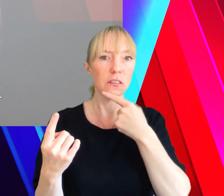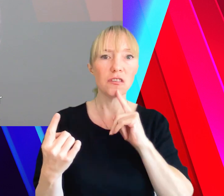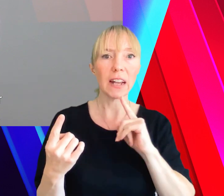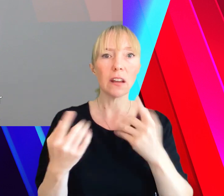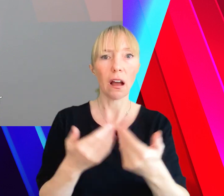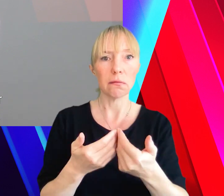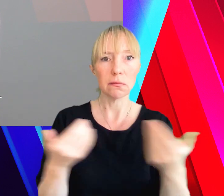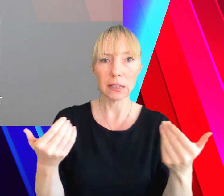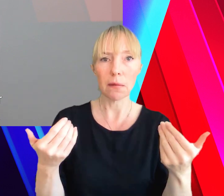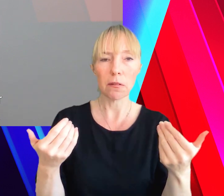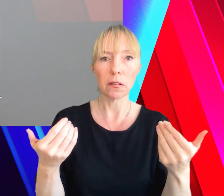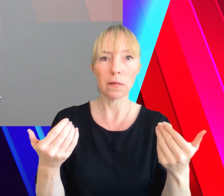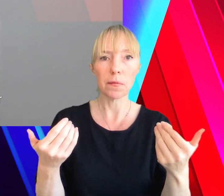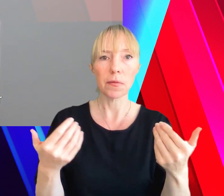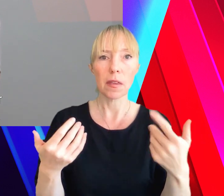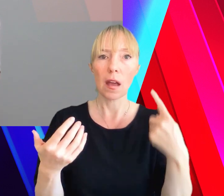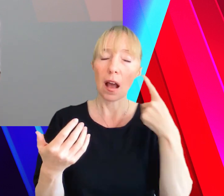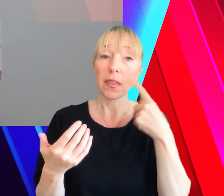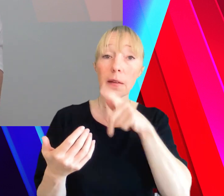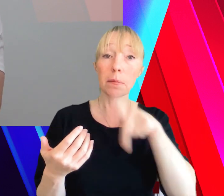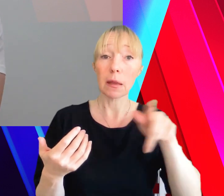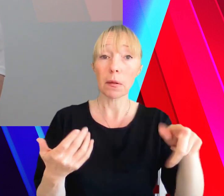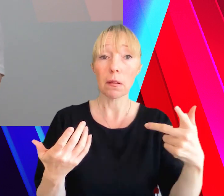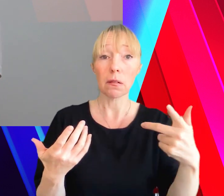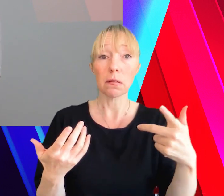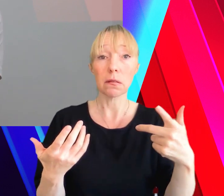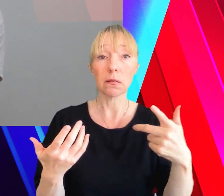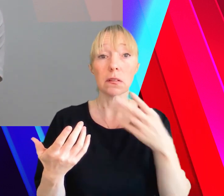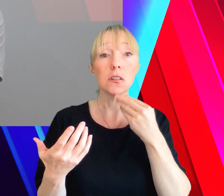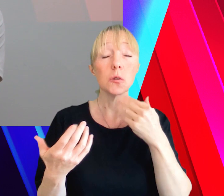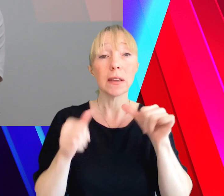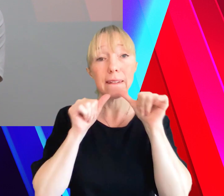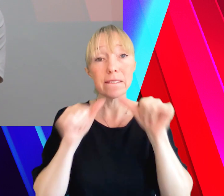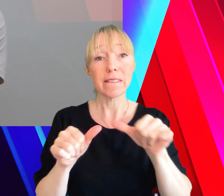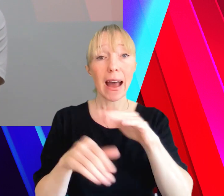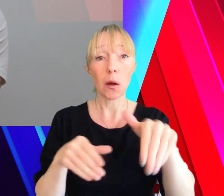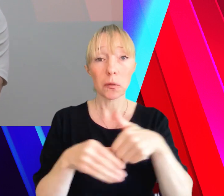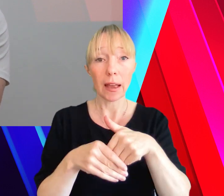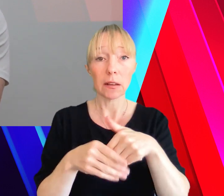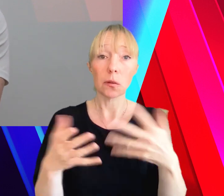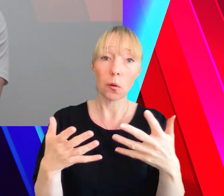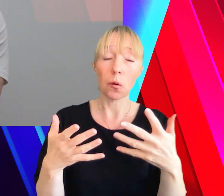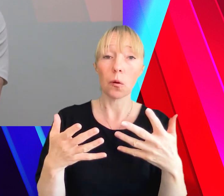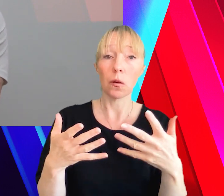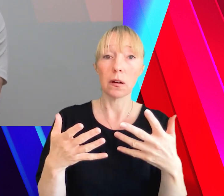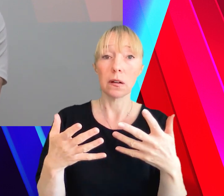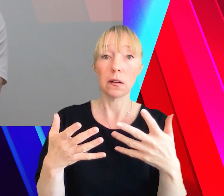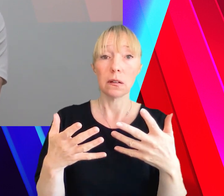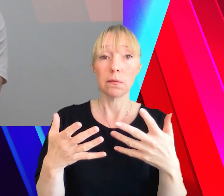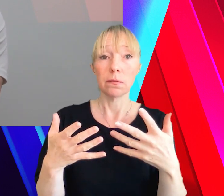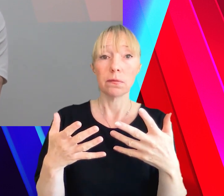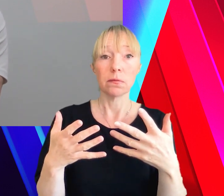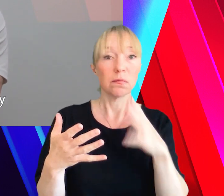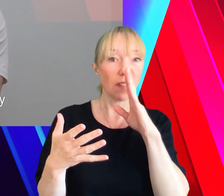othering or for your gender or anything like that. So I think essentially people that are using fan content